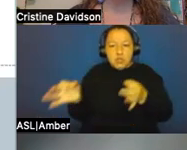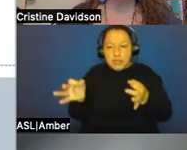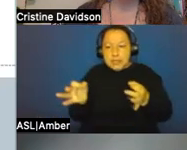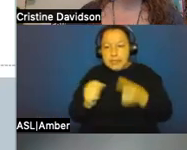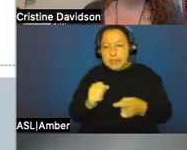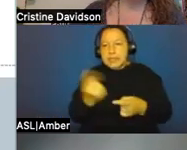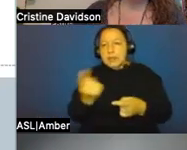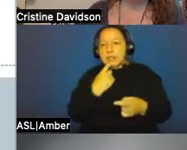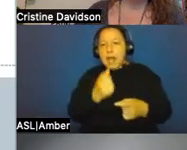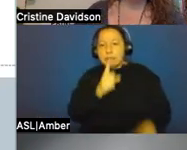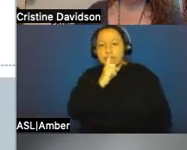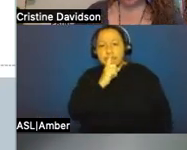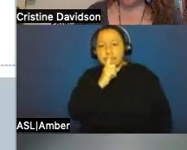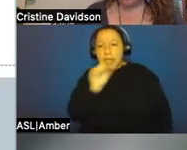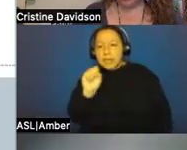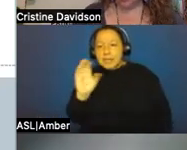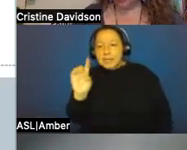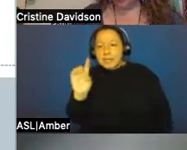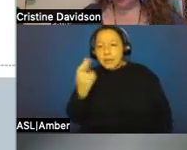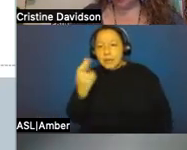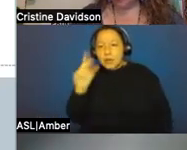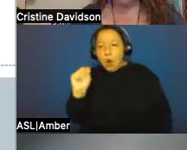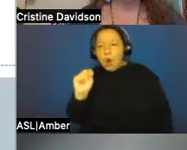tell in the chat. And I think that is